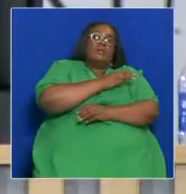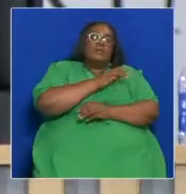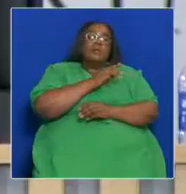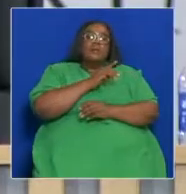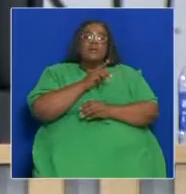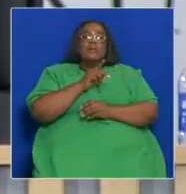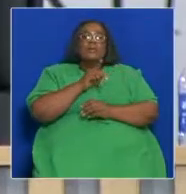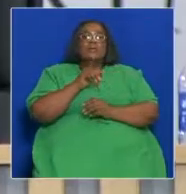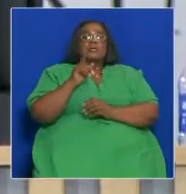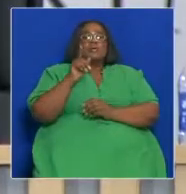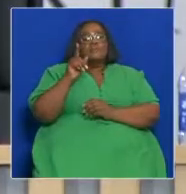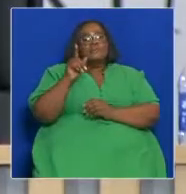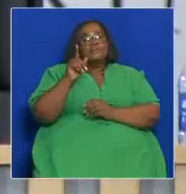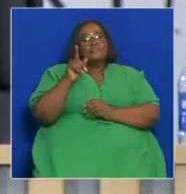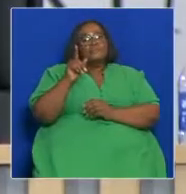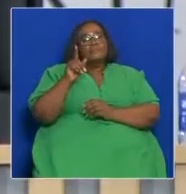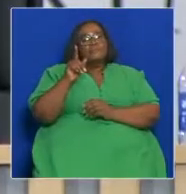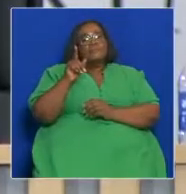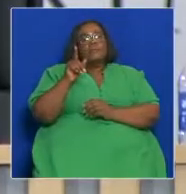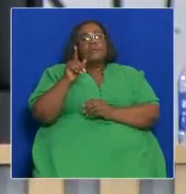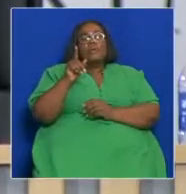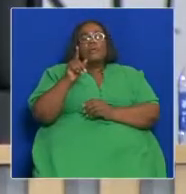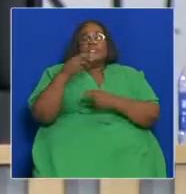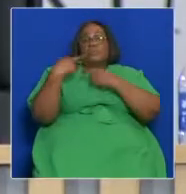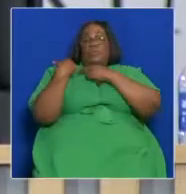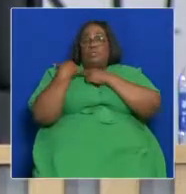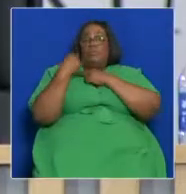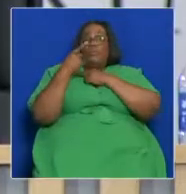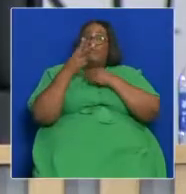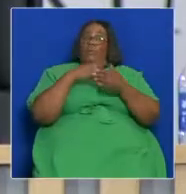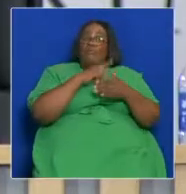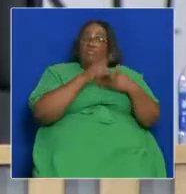that project will then